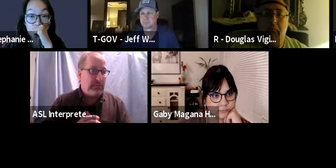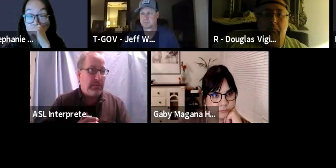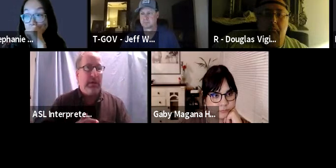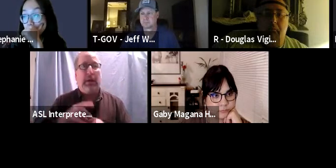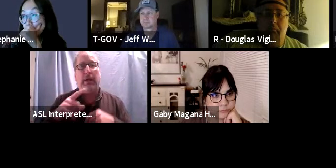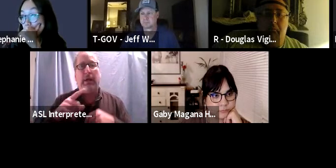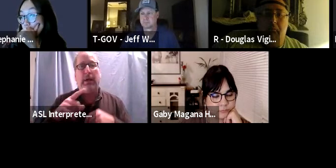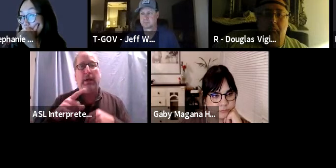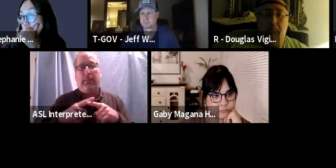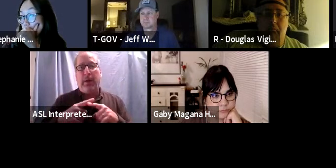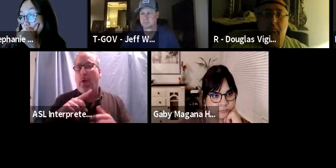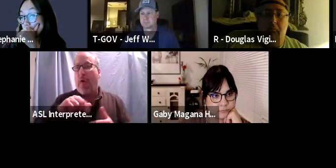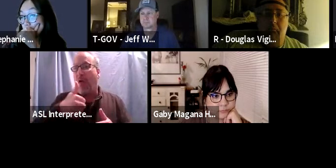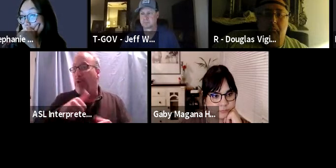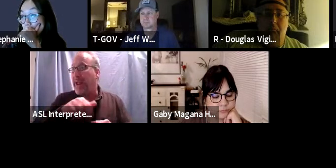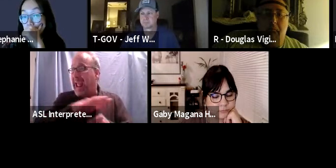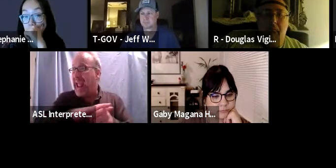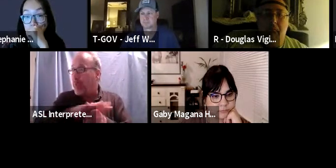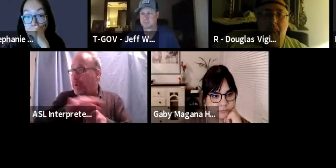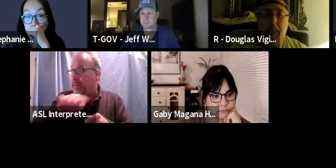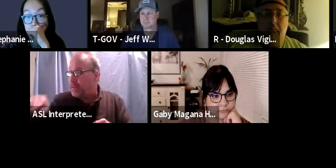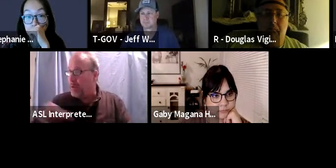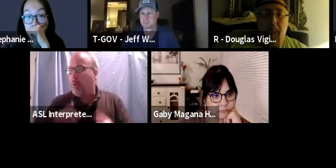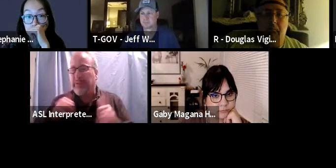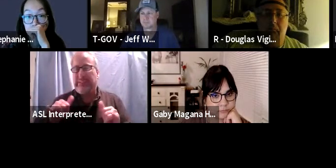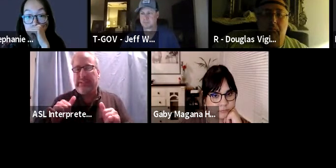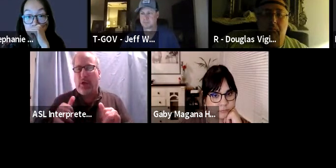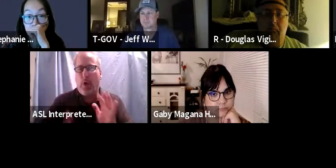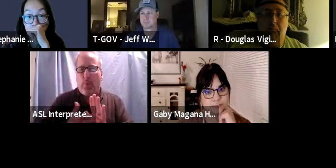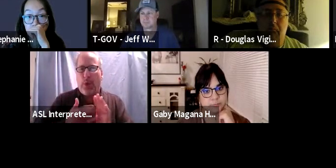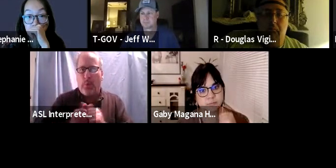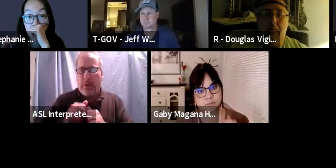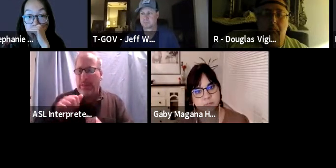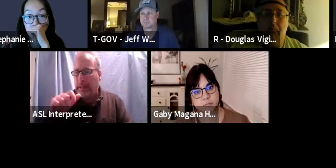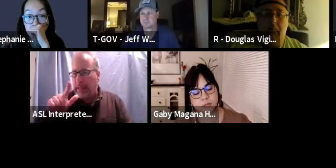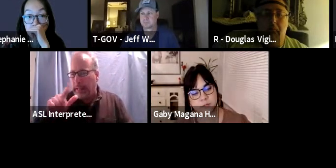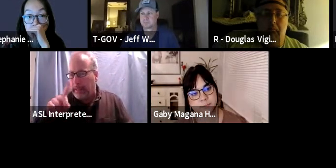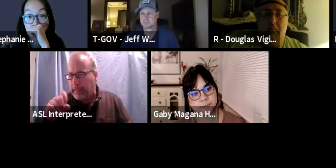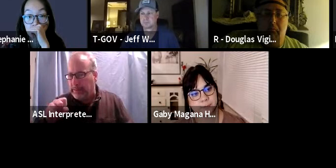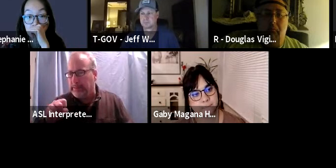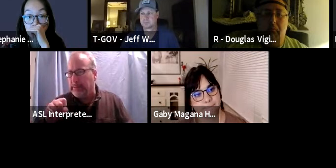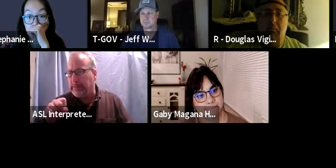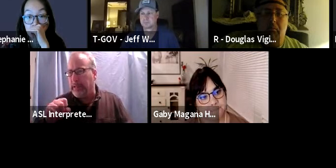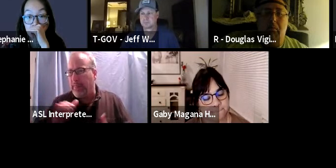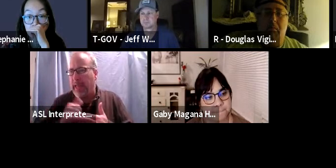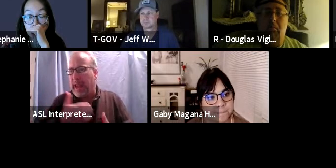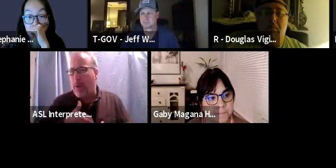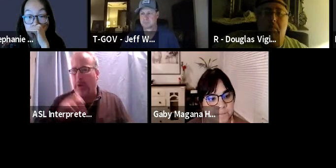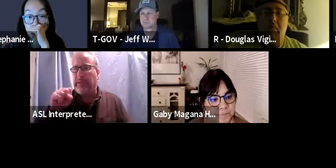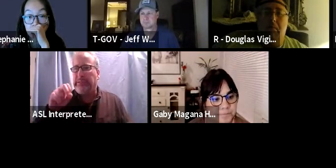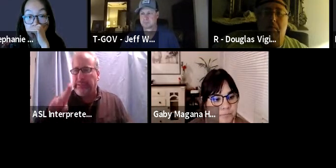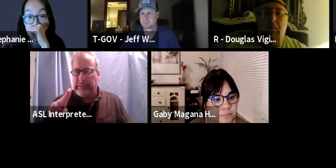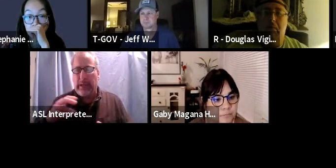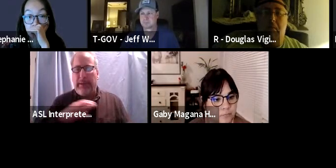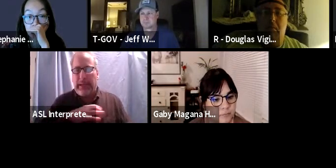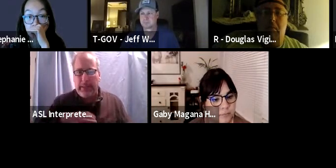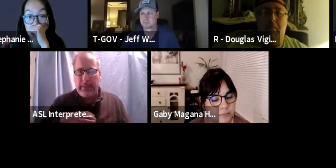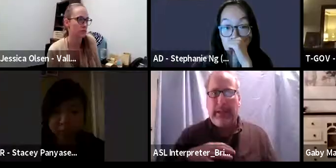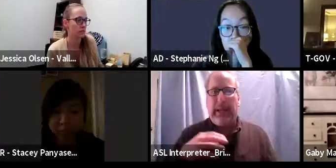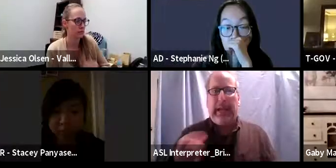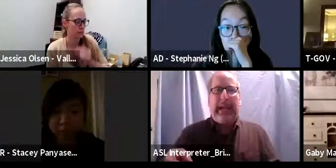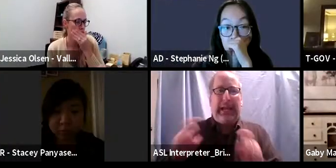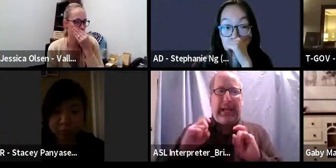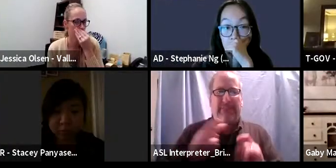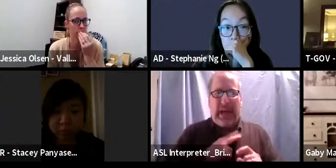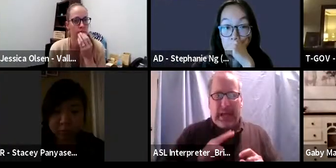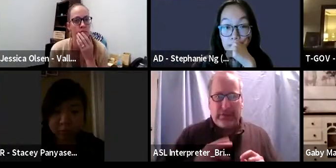Regarding the rest of the areas, we are still running with leads that our subcommittee, this steering committee has been giving